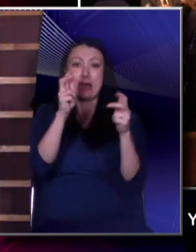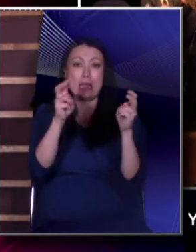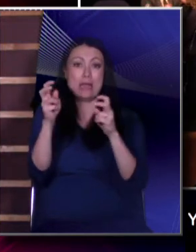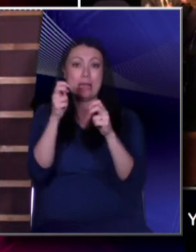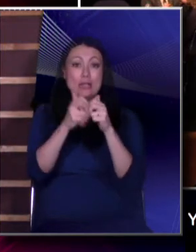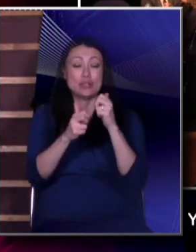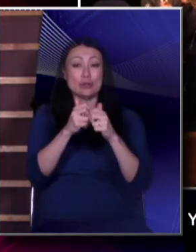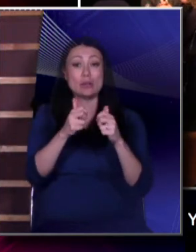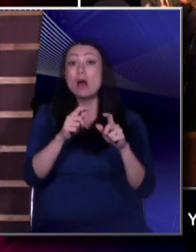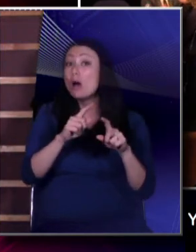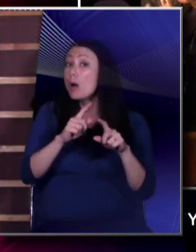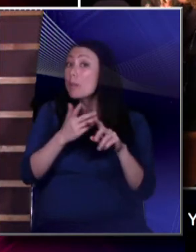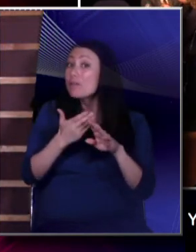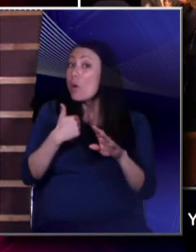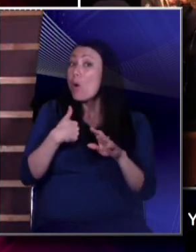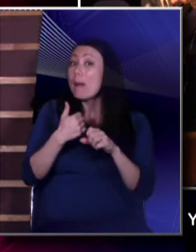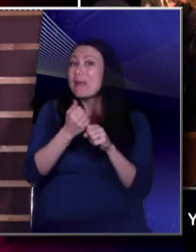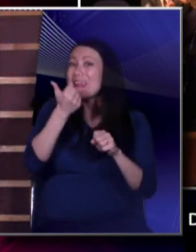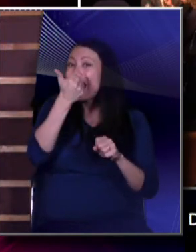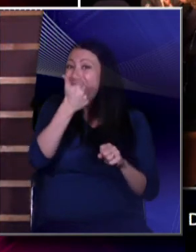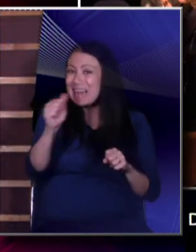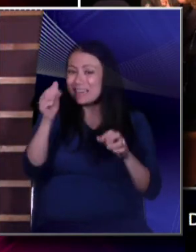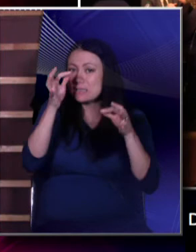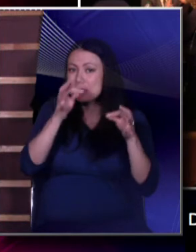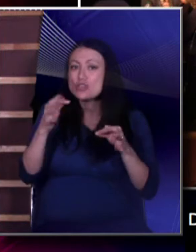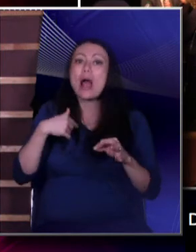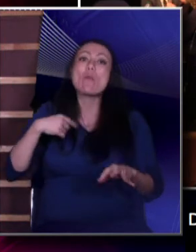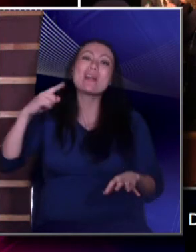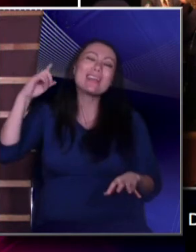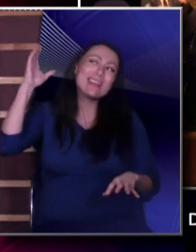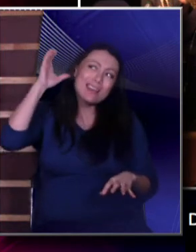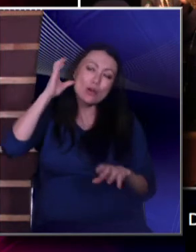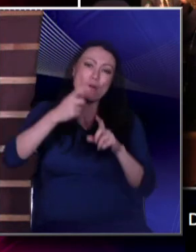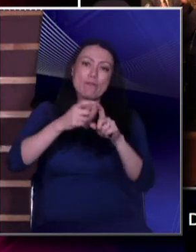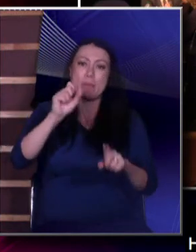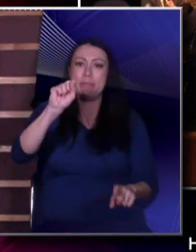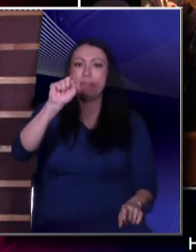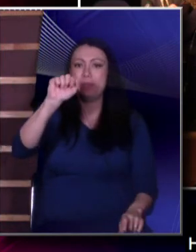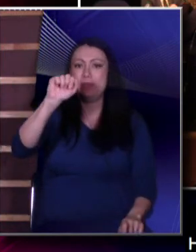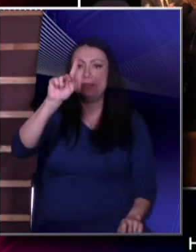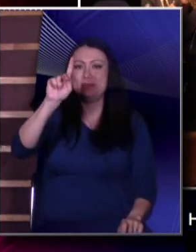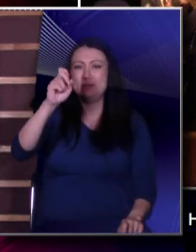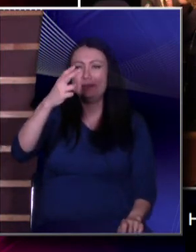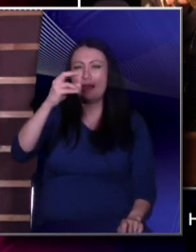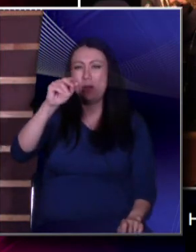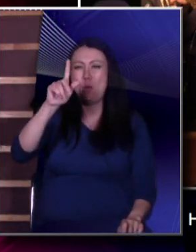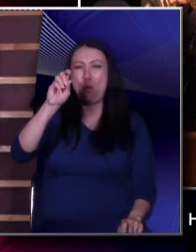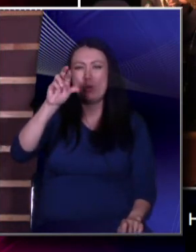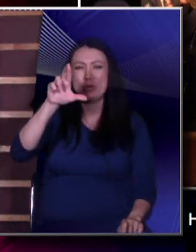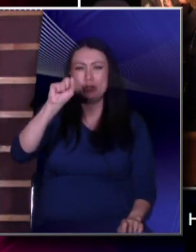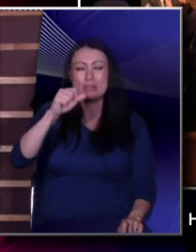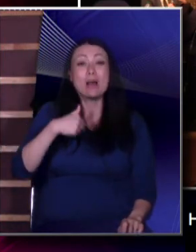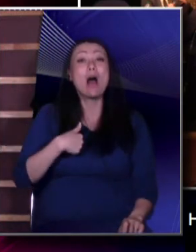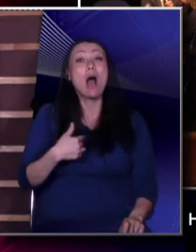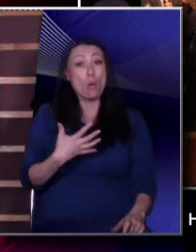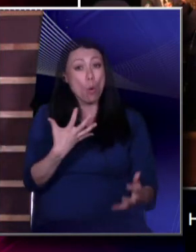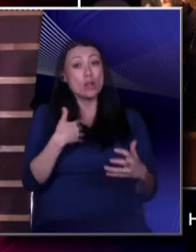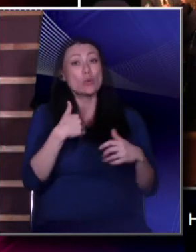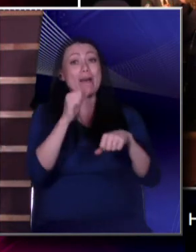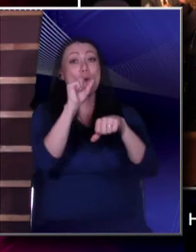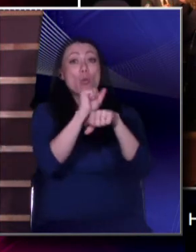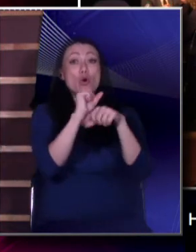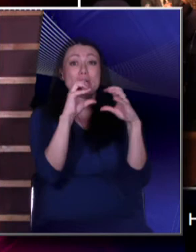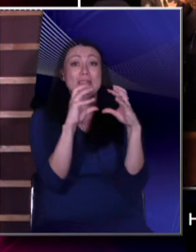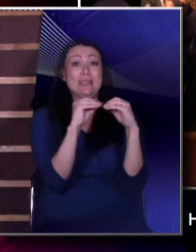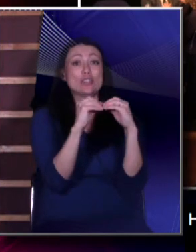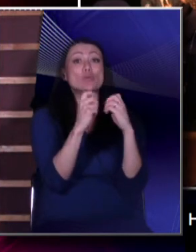decision, I want to hear from stakeholders. I want to have something that is, this is just me, that says I would like to have a work session where we do sit with